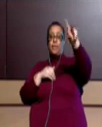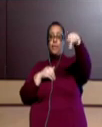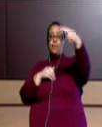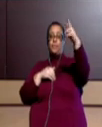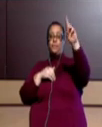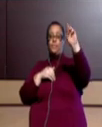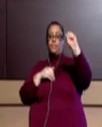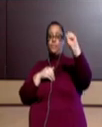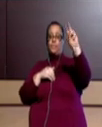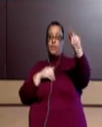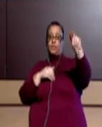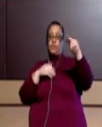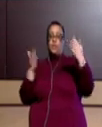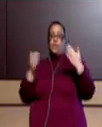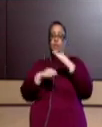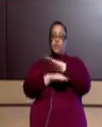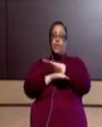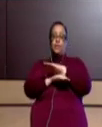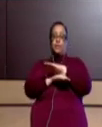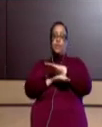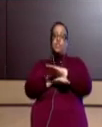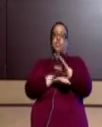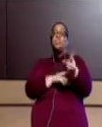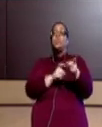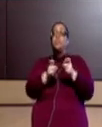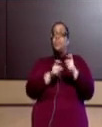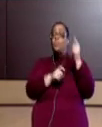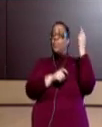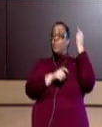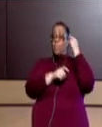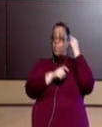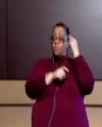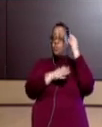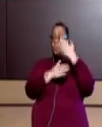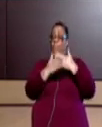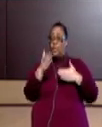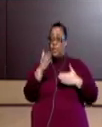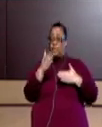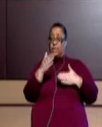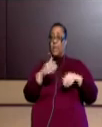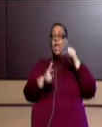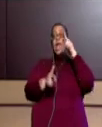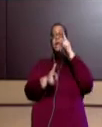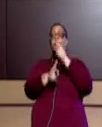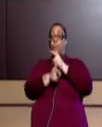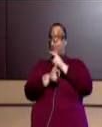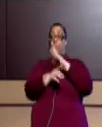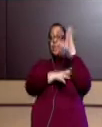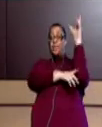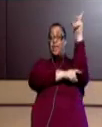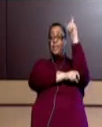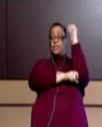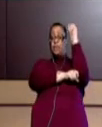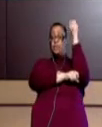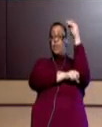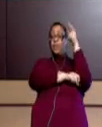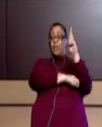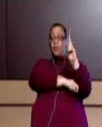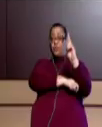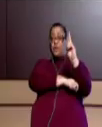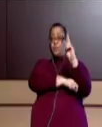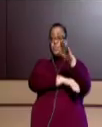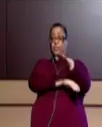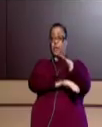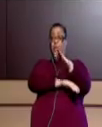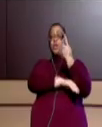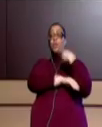the mental piece. And then my brother, whom I so celebrate, I honor him on tonight.